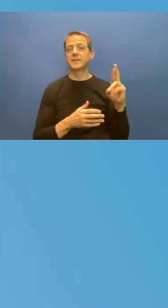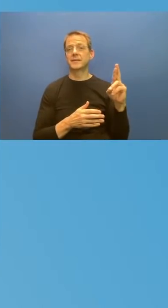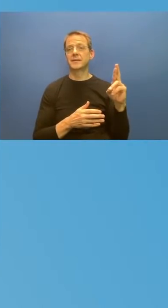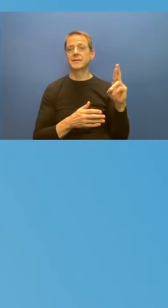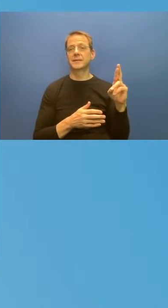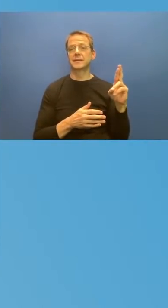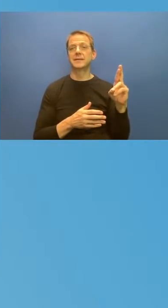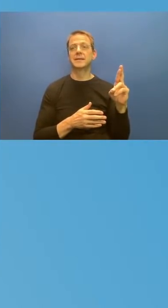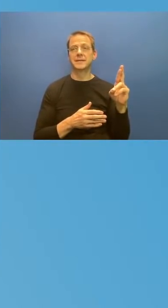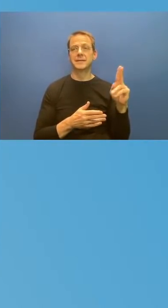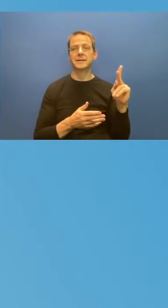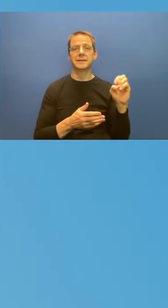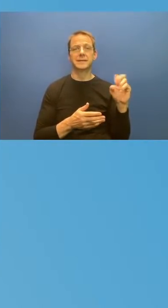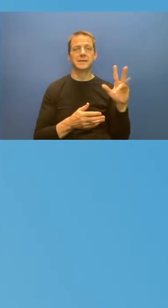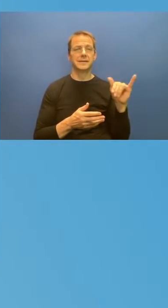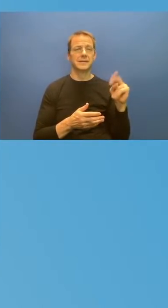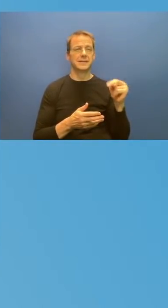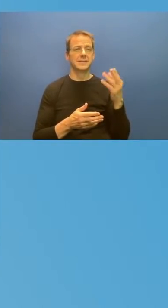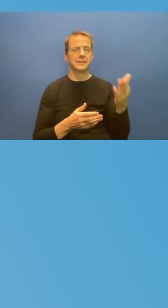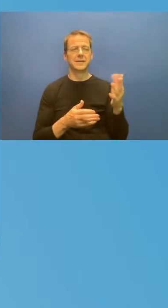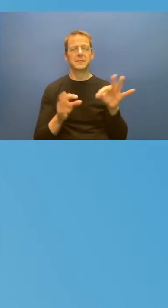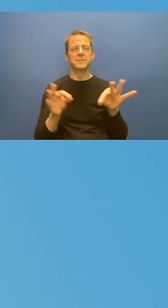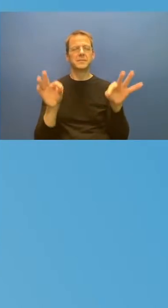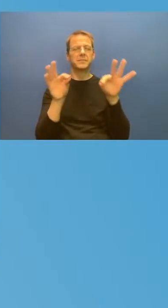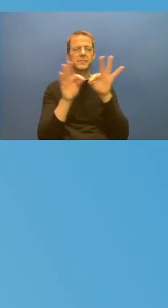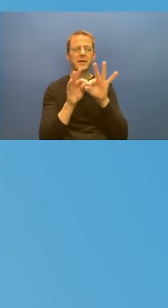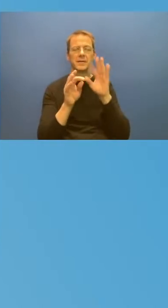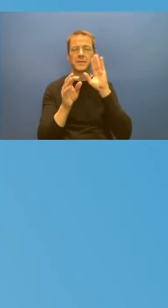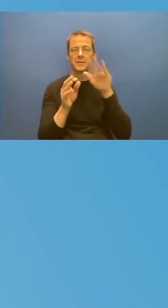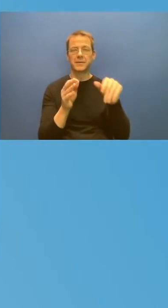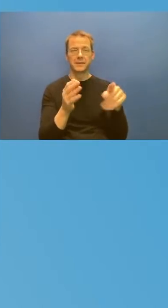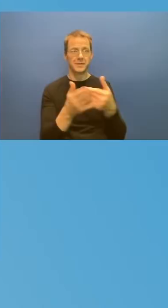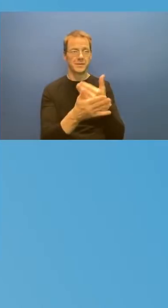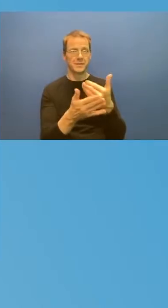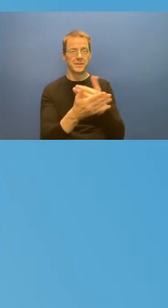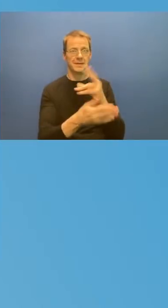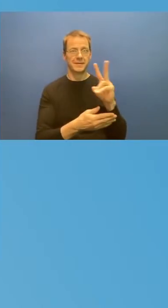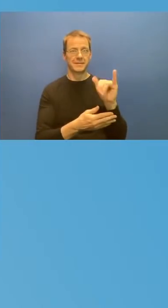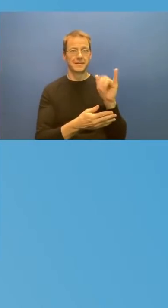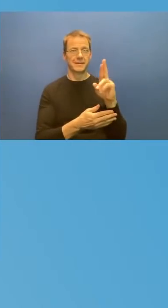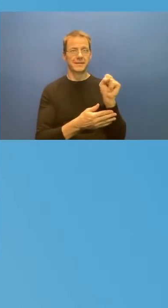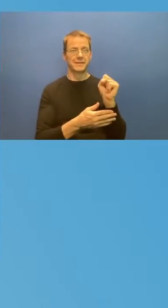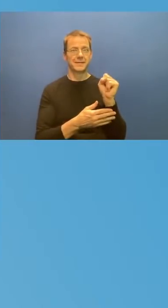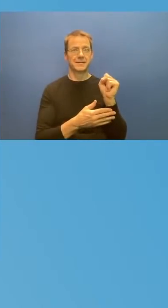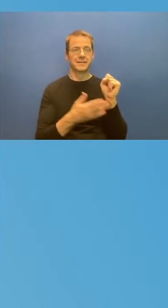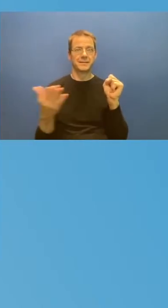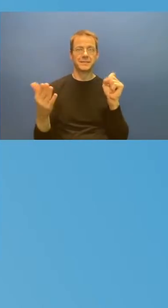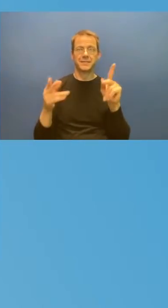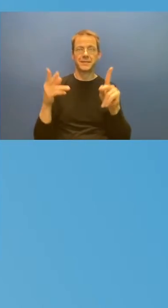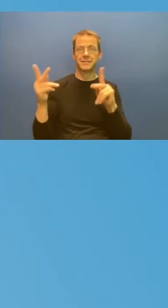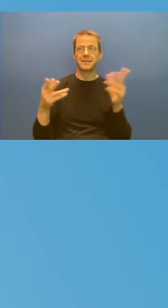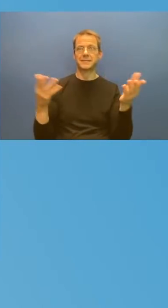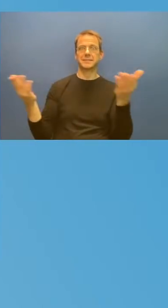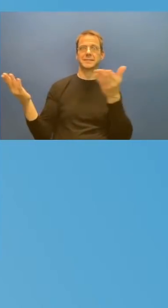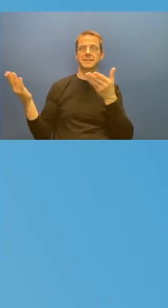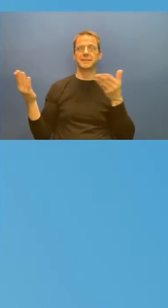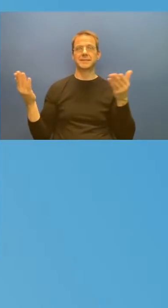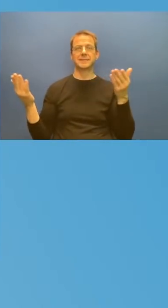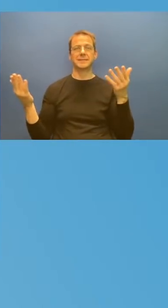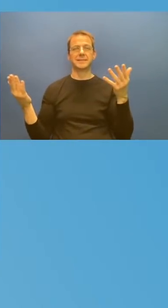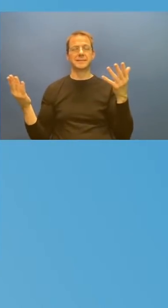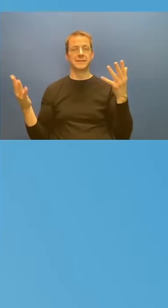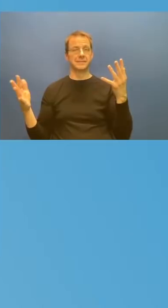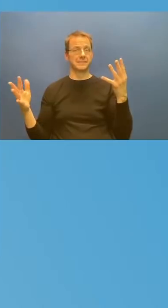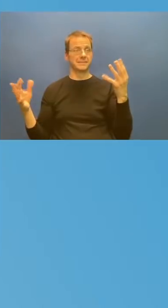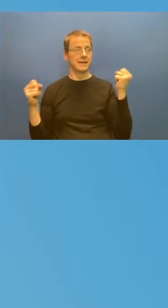don't have a good sense of how fast it is mutating. It could just be adapting to people. And that's what we're seeing,